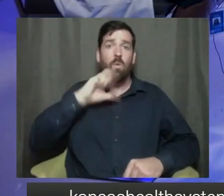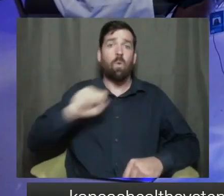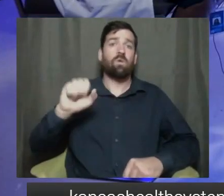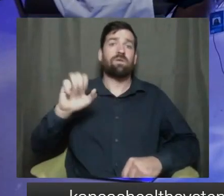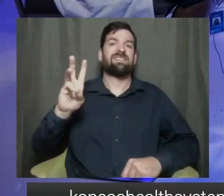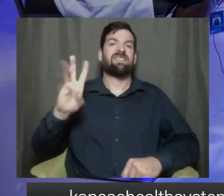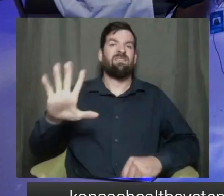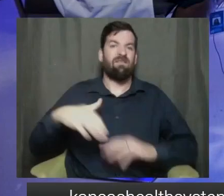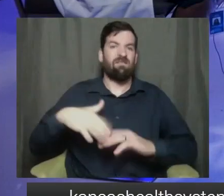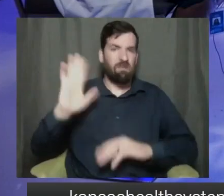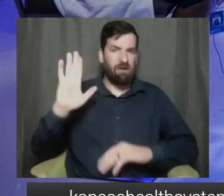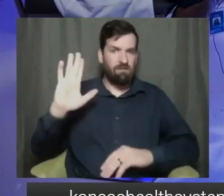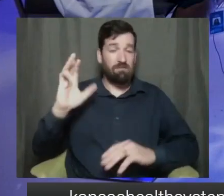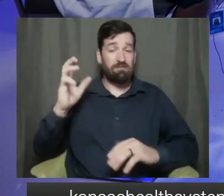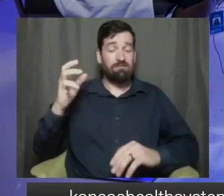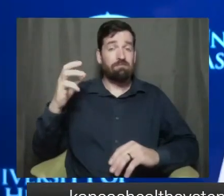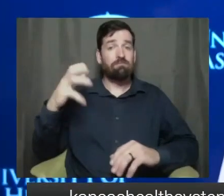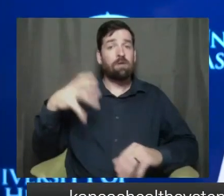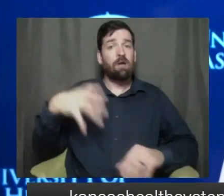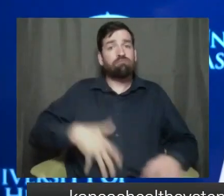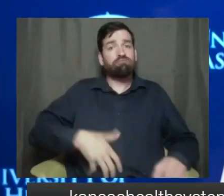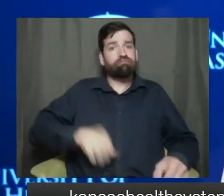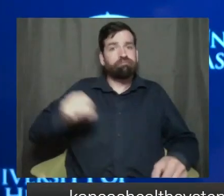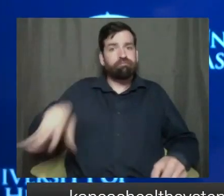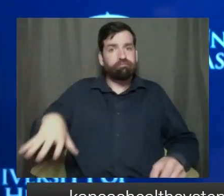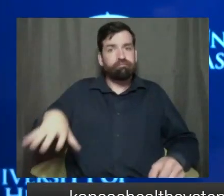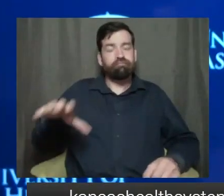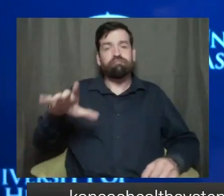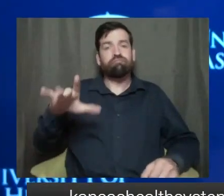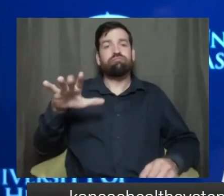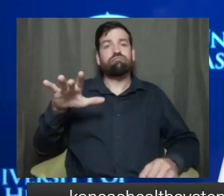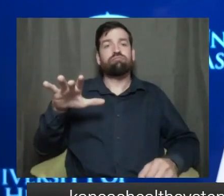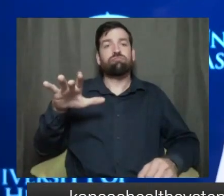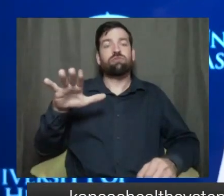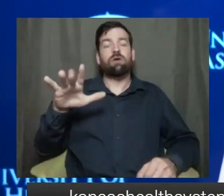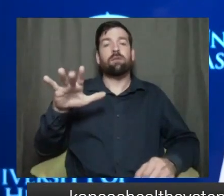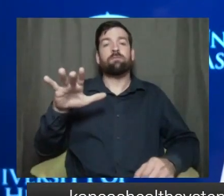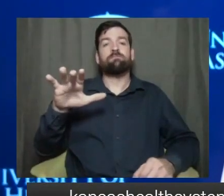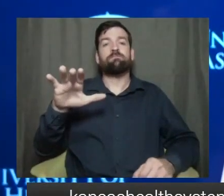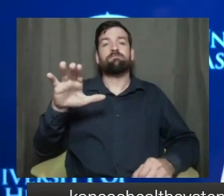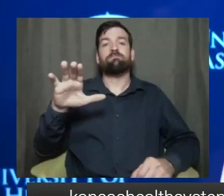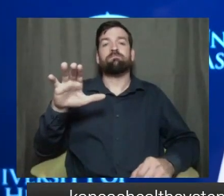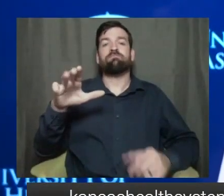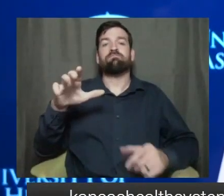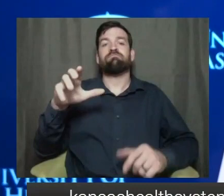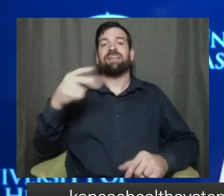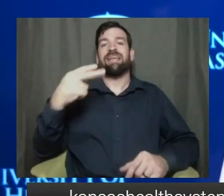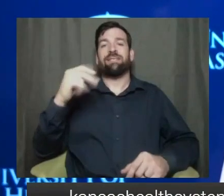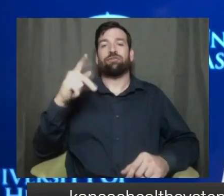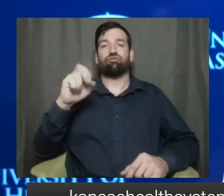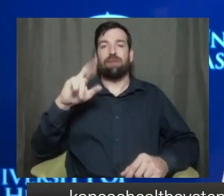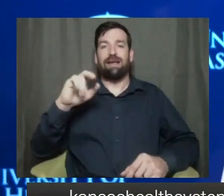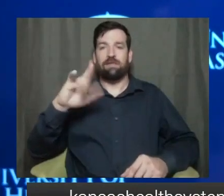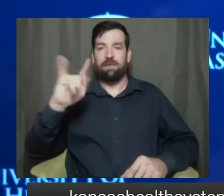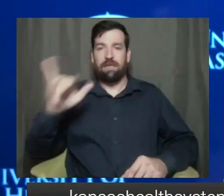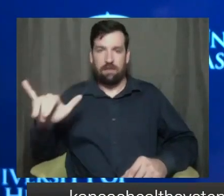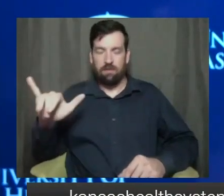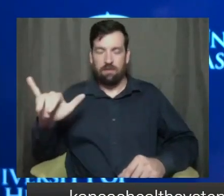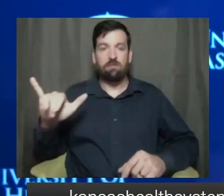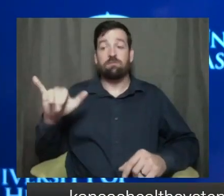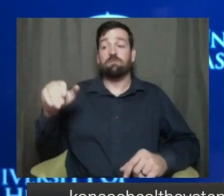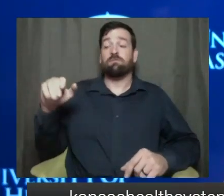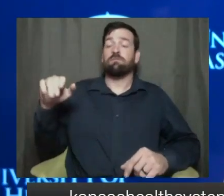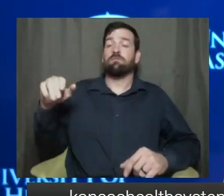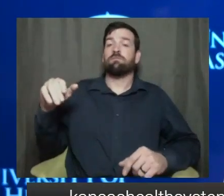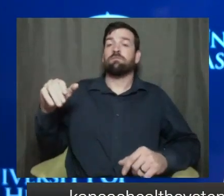years before? So a pap smear is a screening test for cervical cancer, and most of the time in the United States, when